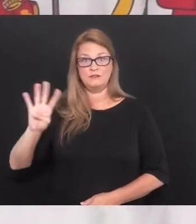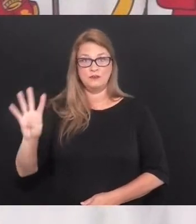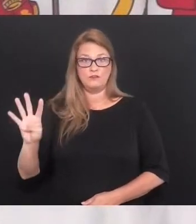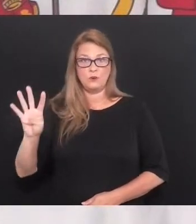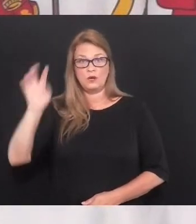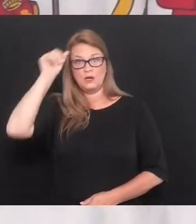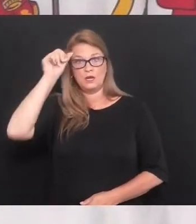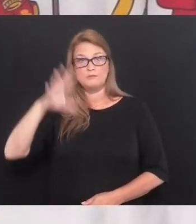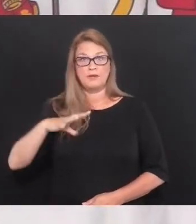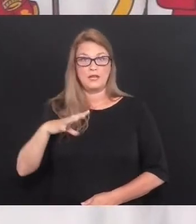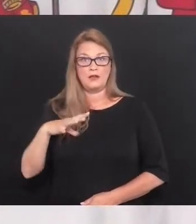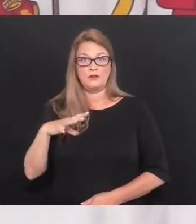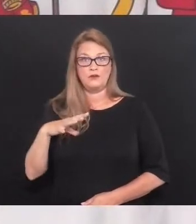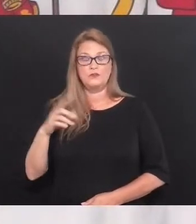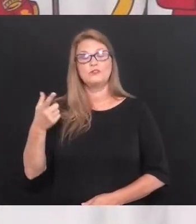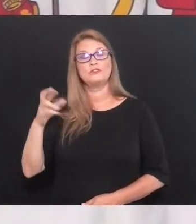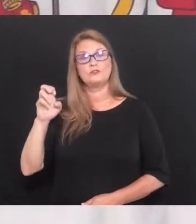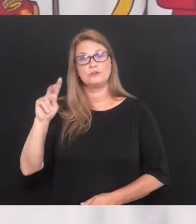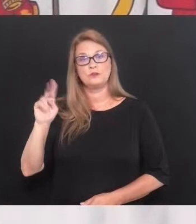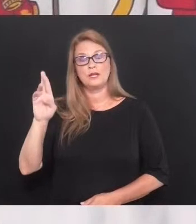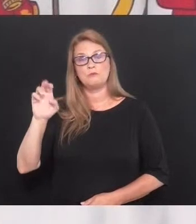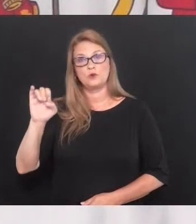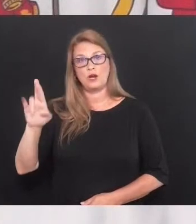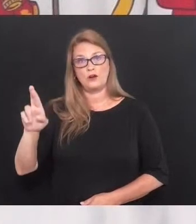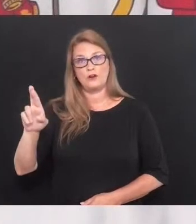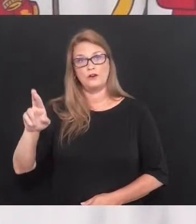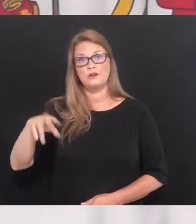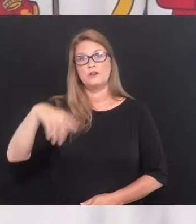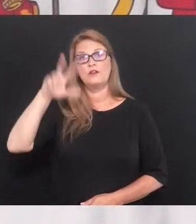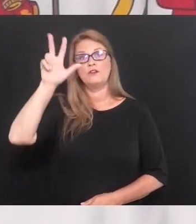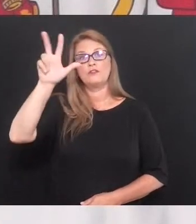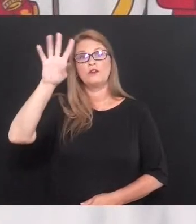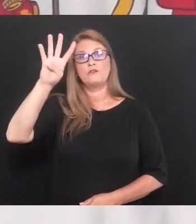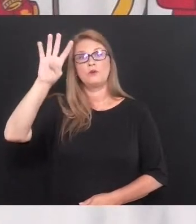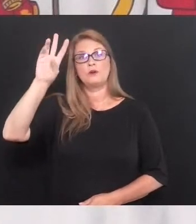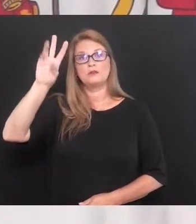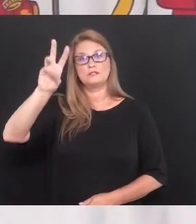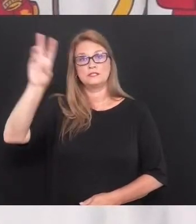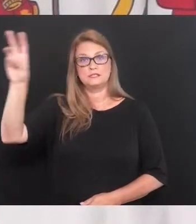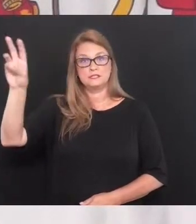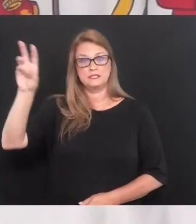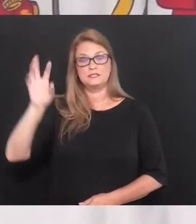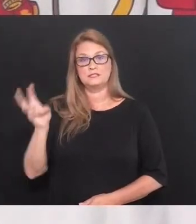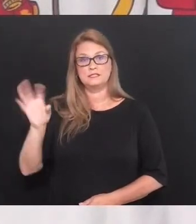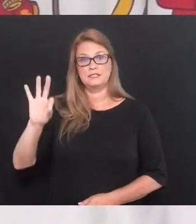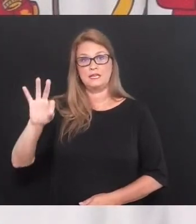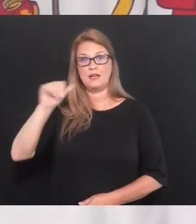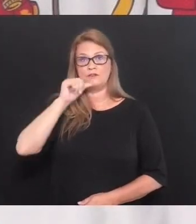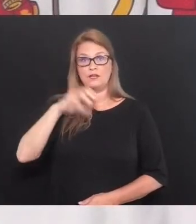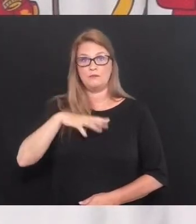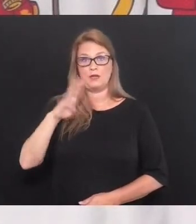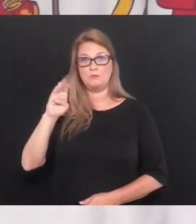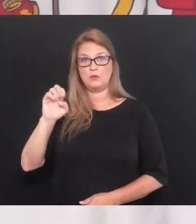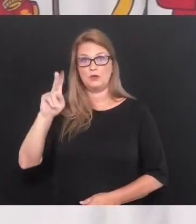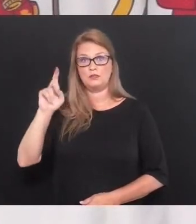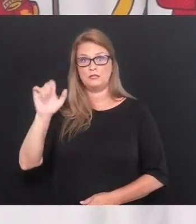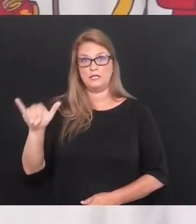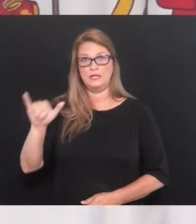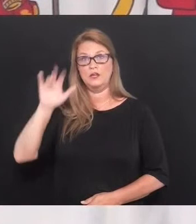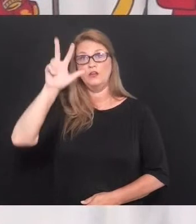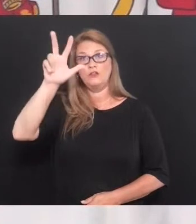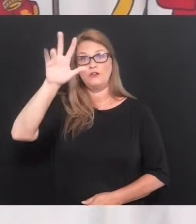74-year-old male from Greenbrier County. The 3,466th death, a 69-year-old female from Berkeley County. And